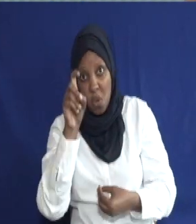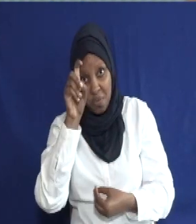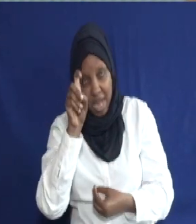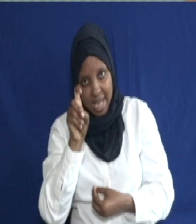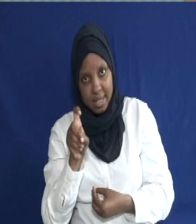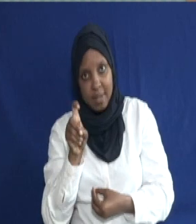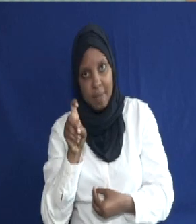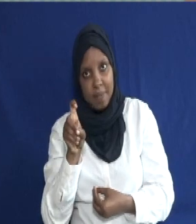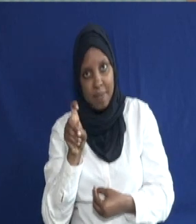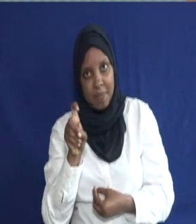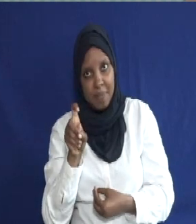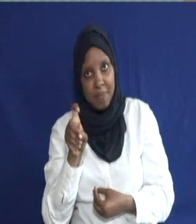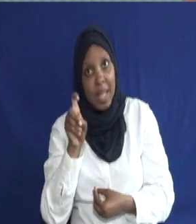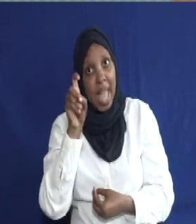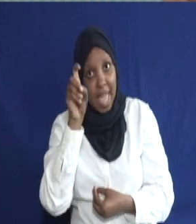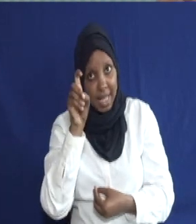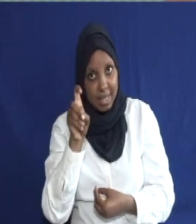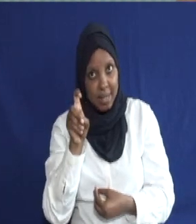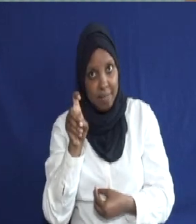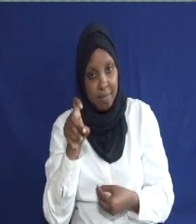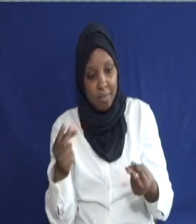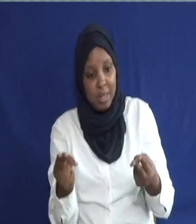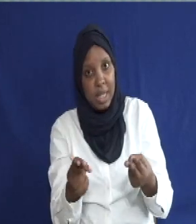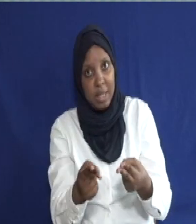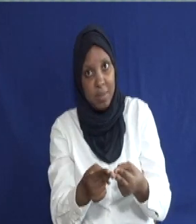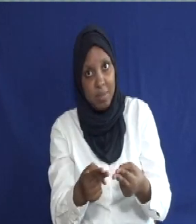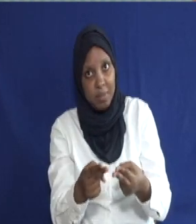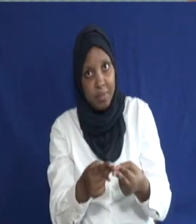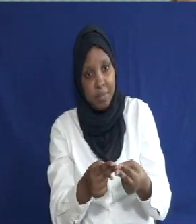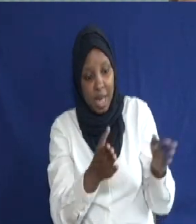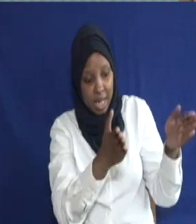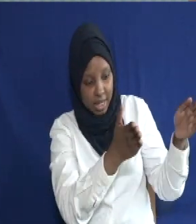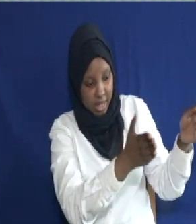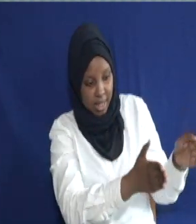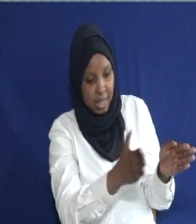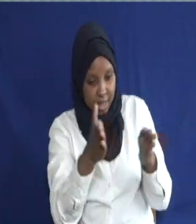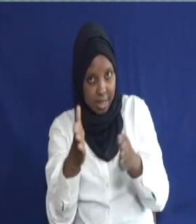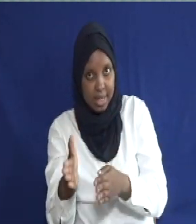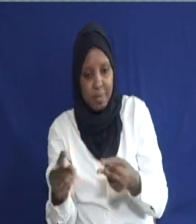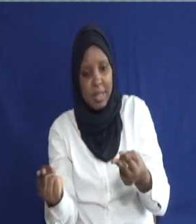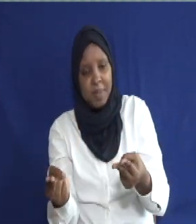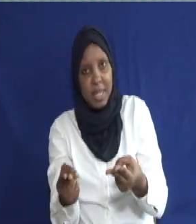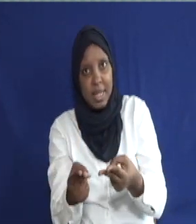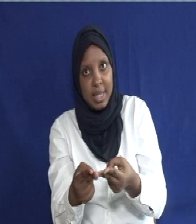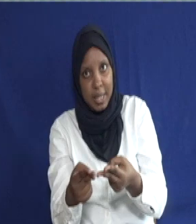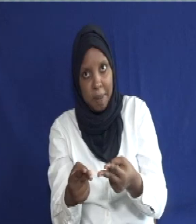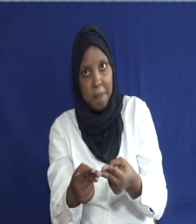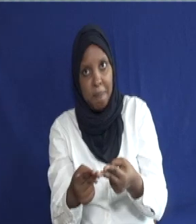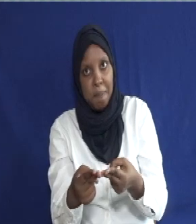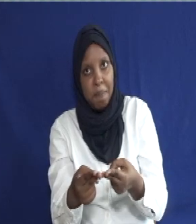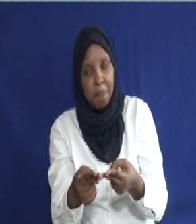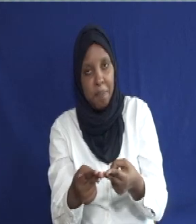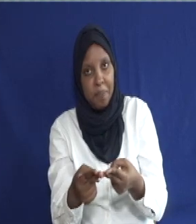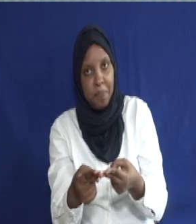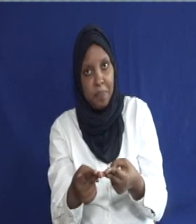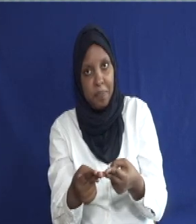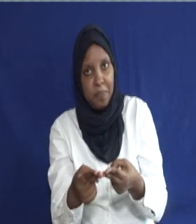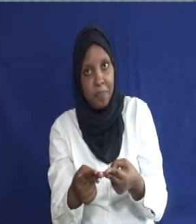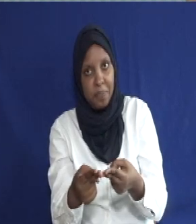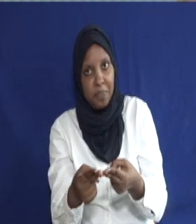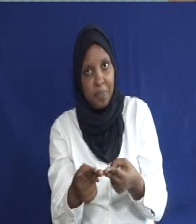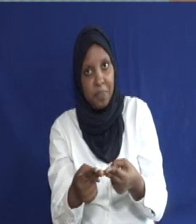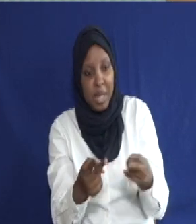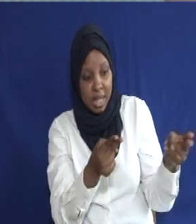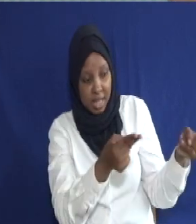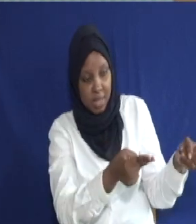x, which is base, should be equal to another base of the 2 side. Therefore, x is equal to